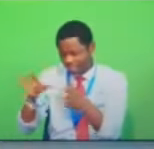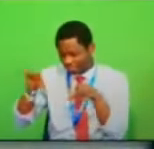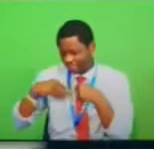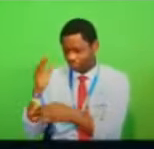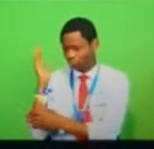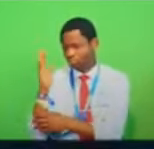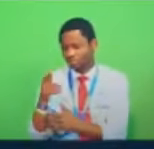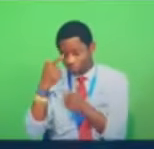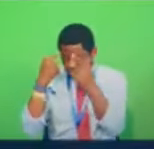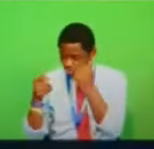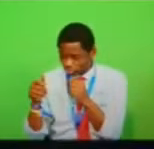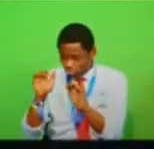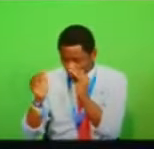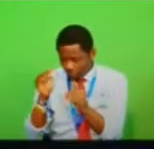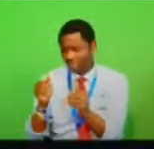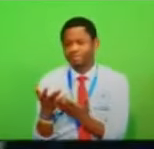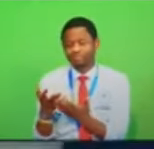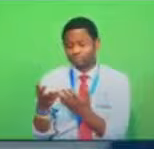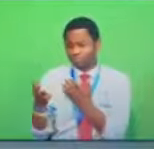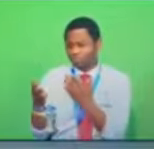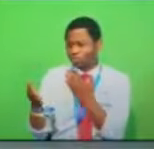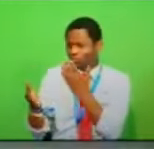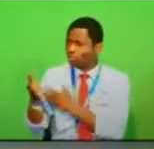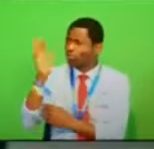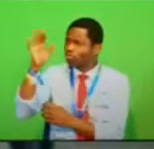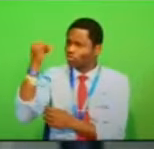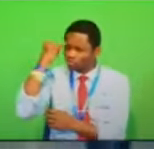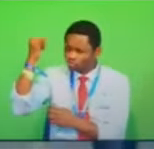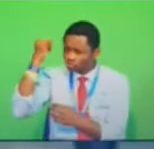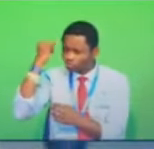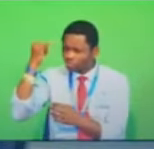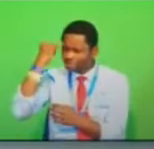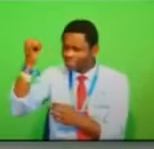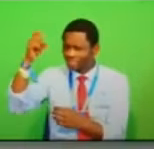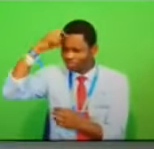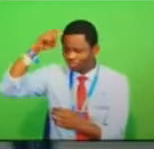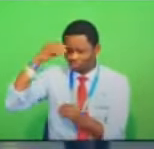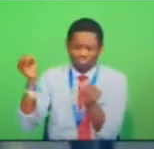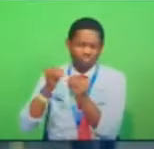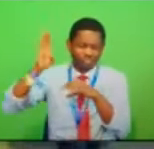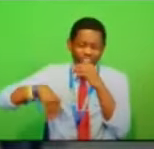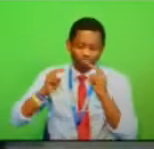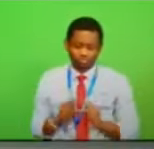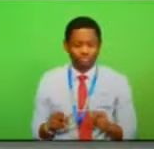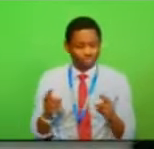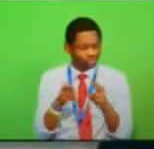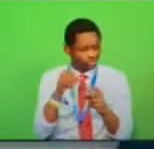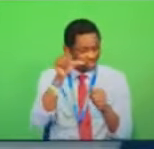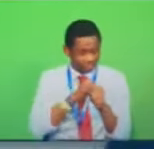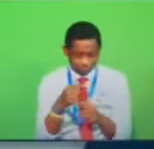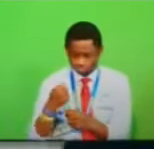Beloved in Christ, this is the God we serve. His wisdom is beyond human understanding. And so the tools that he gives